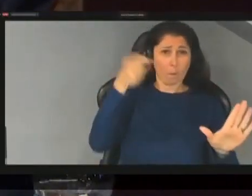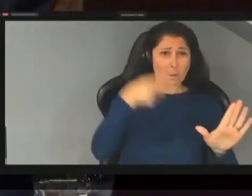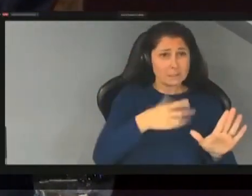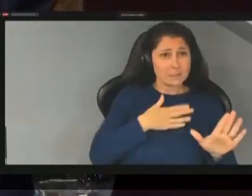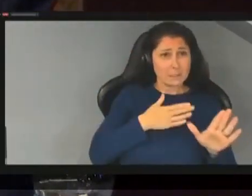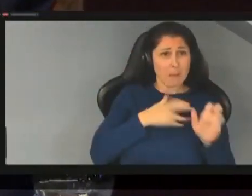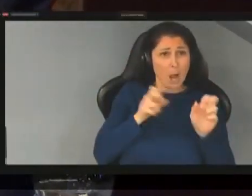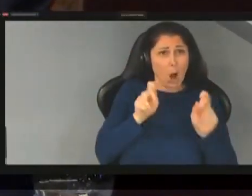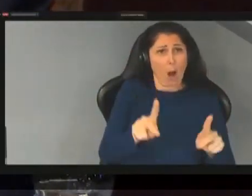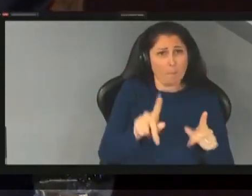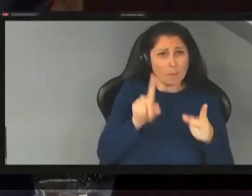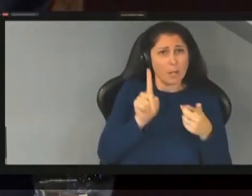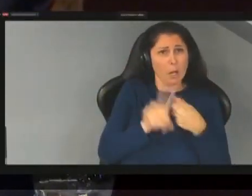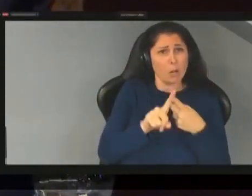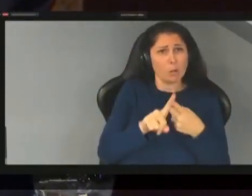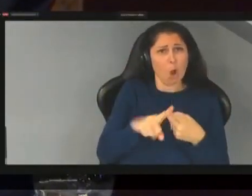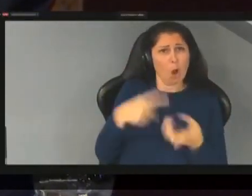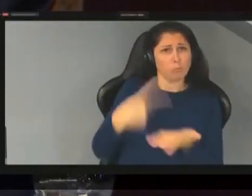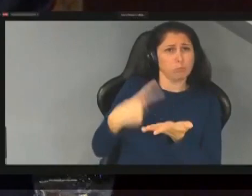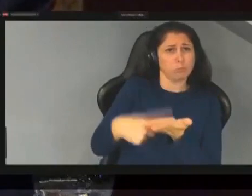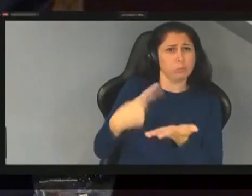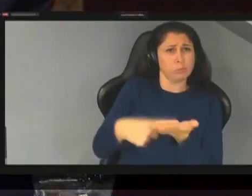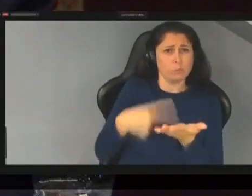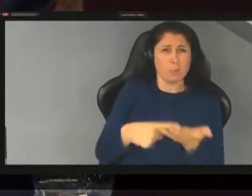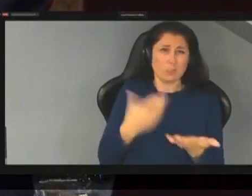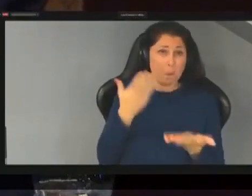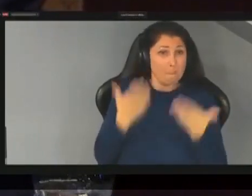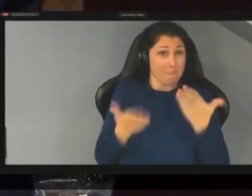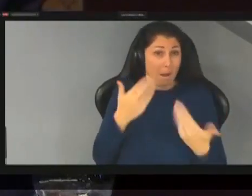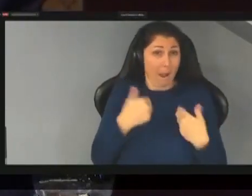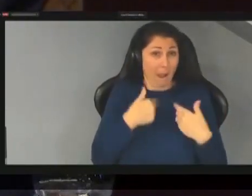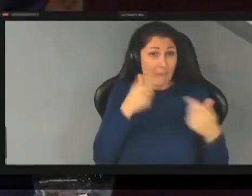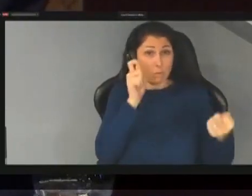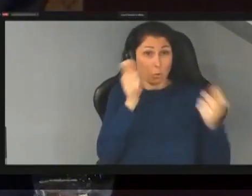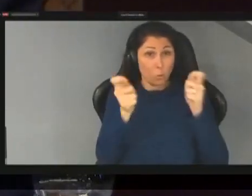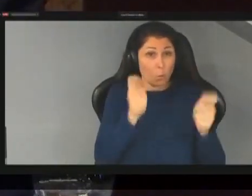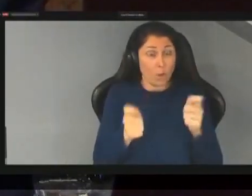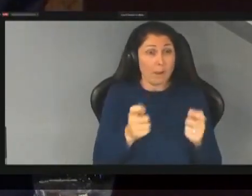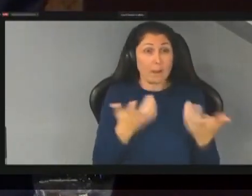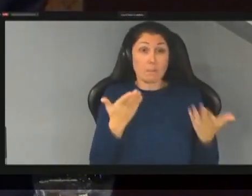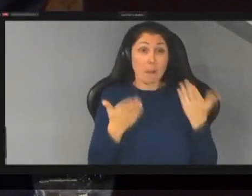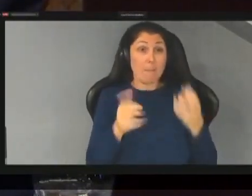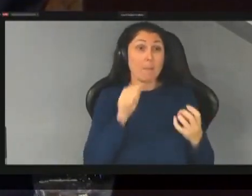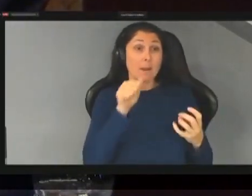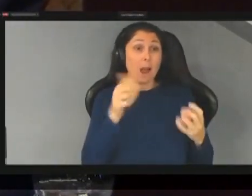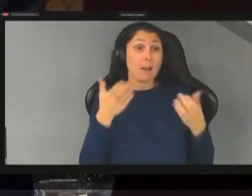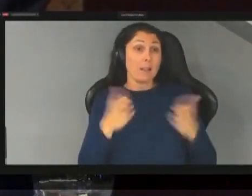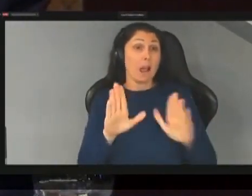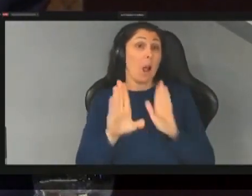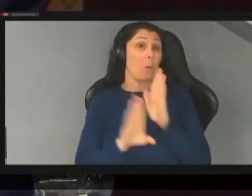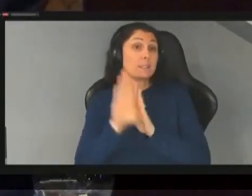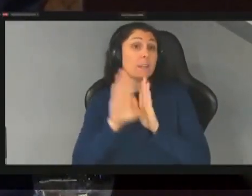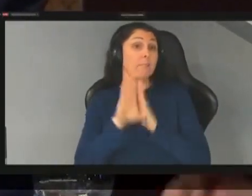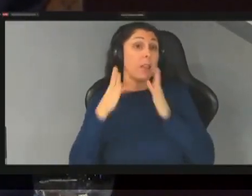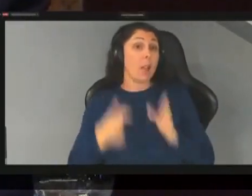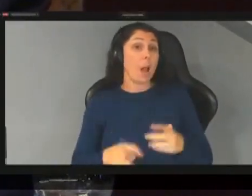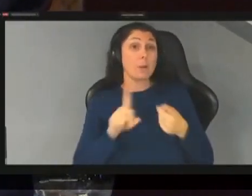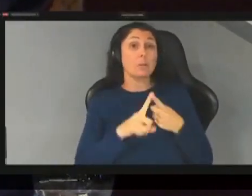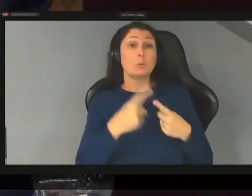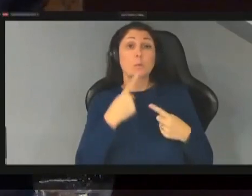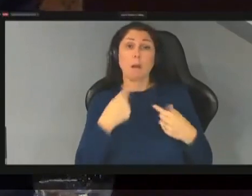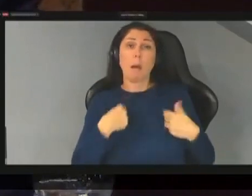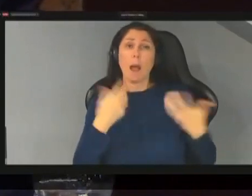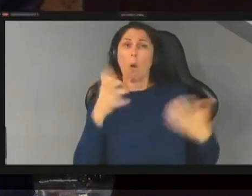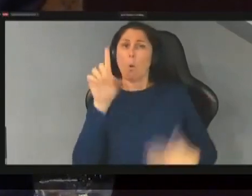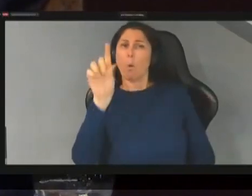table. And so there may be tweaks such as not allowing a developer to simply say, I want a damn meeting in within, I